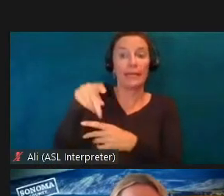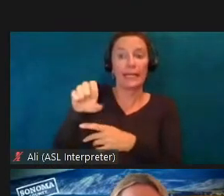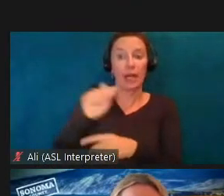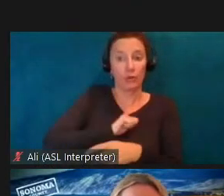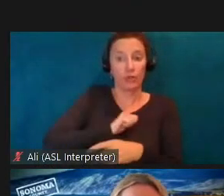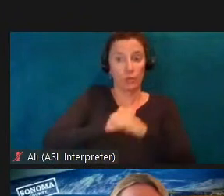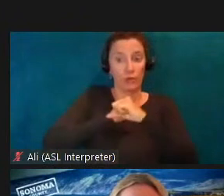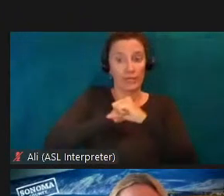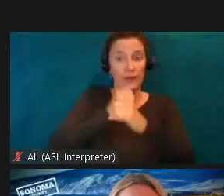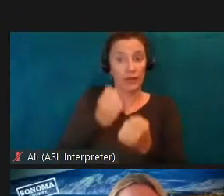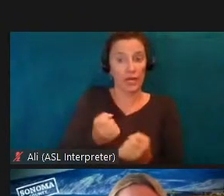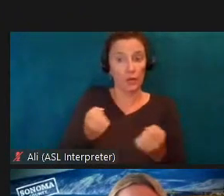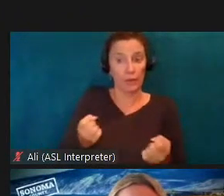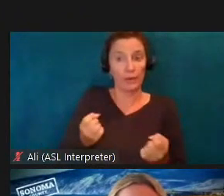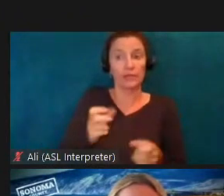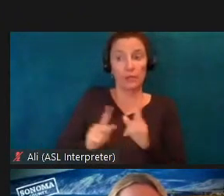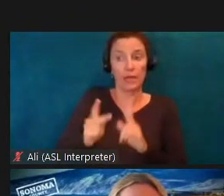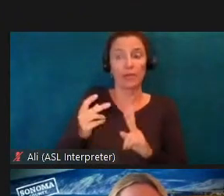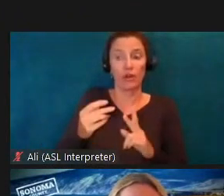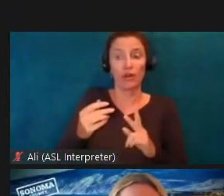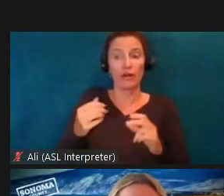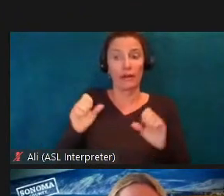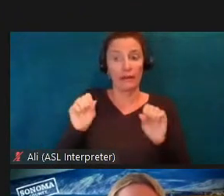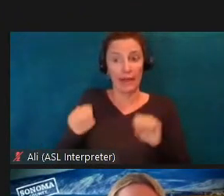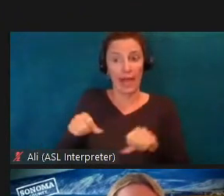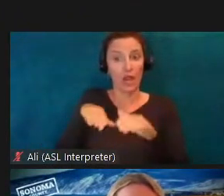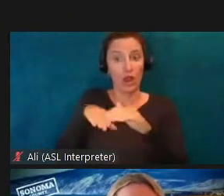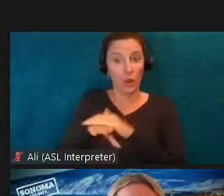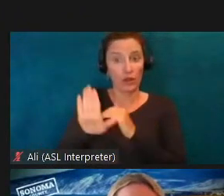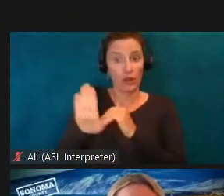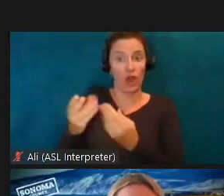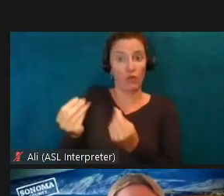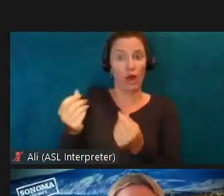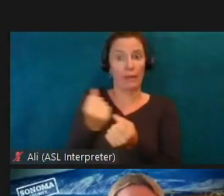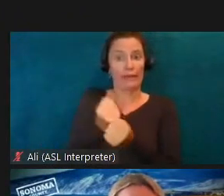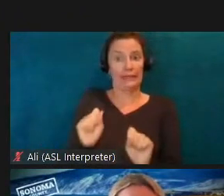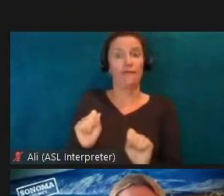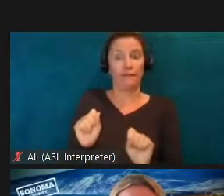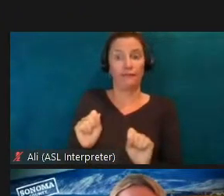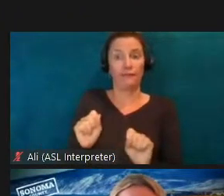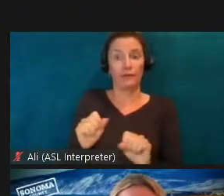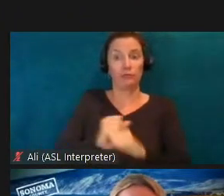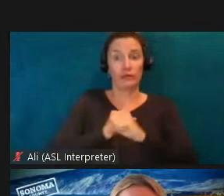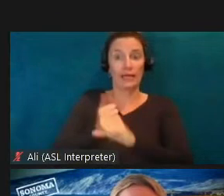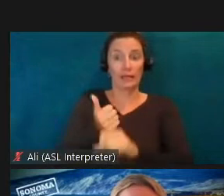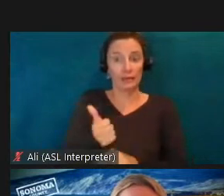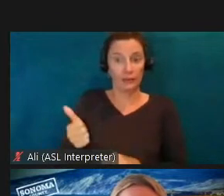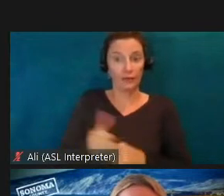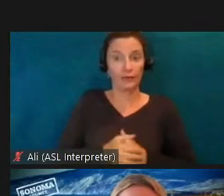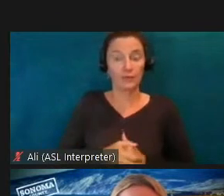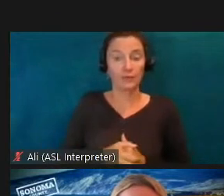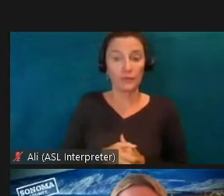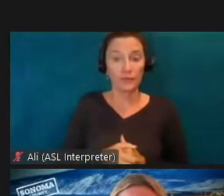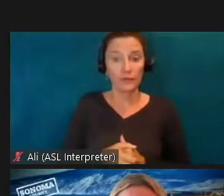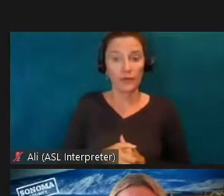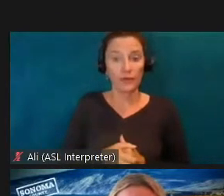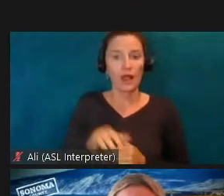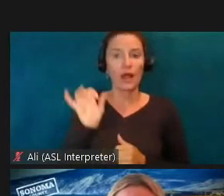that individuals can make sure that they have what they need to go out onto their property and do so safely. We're also looking at